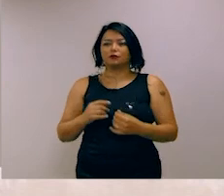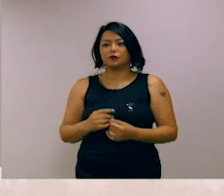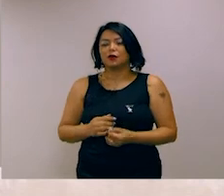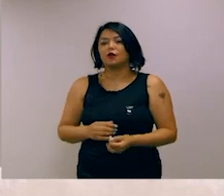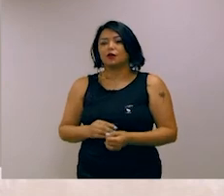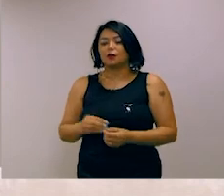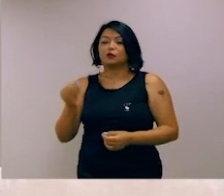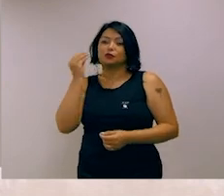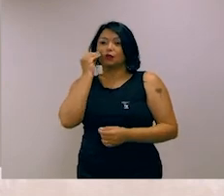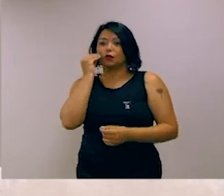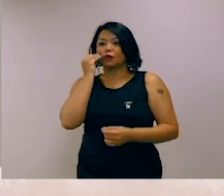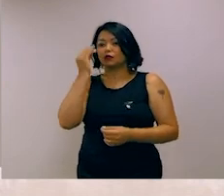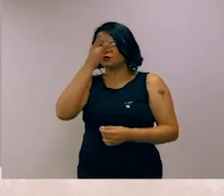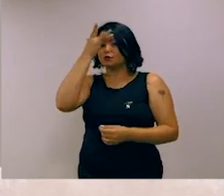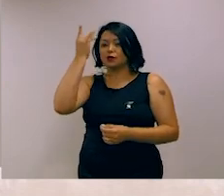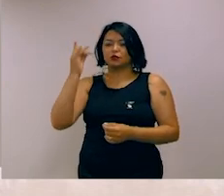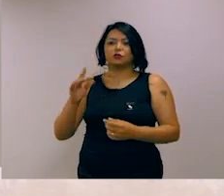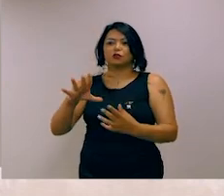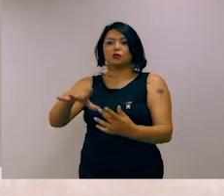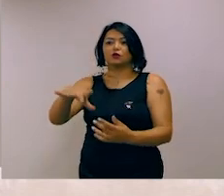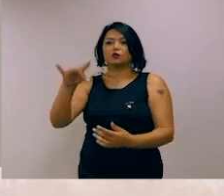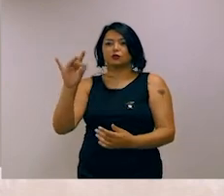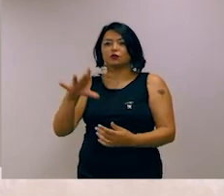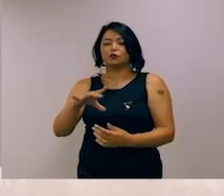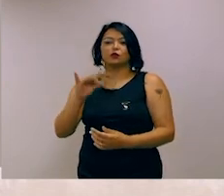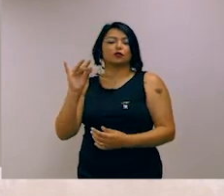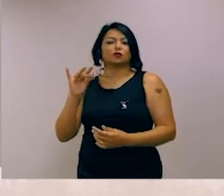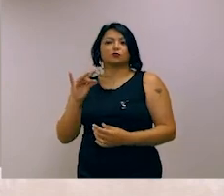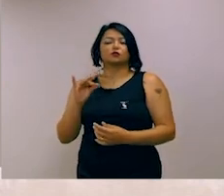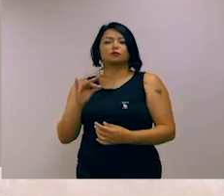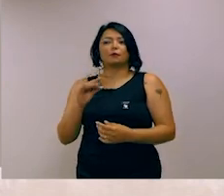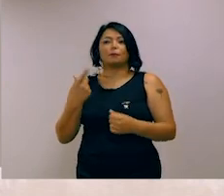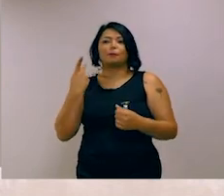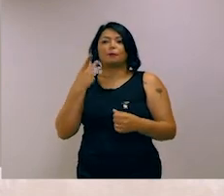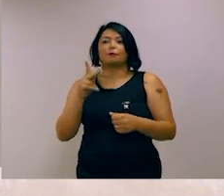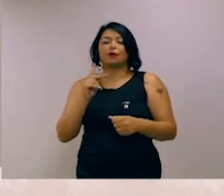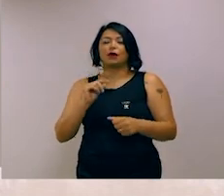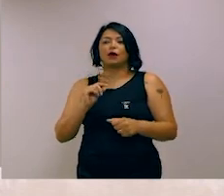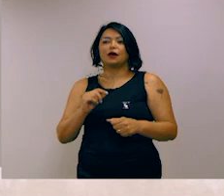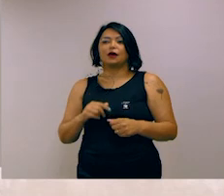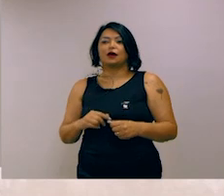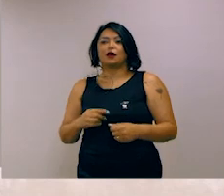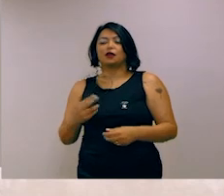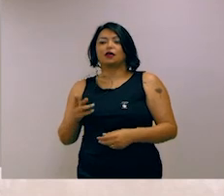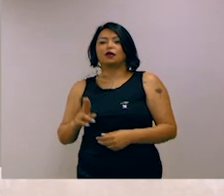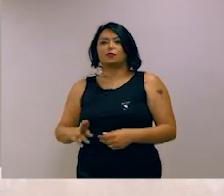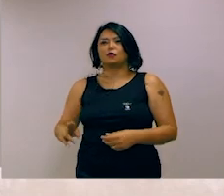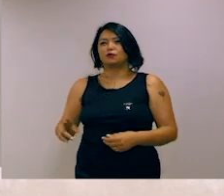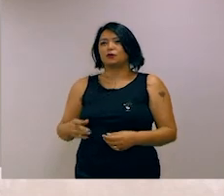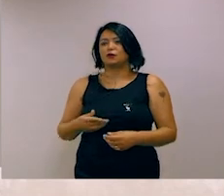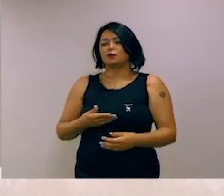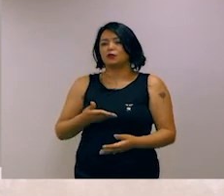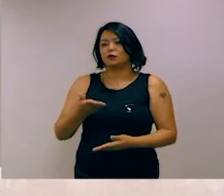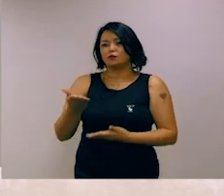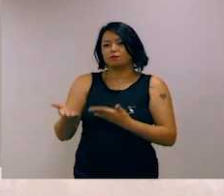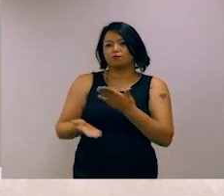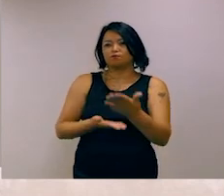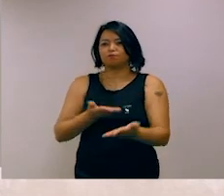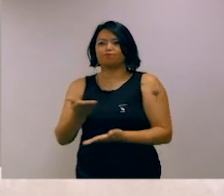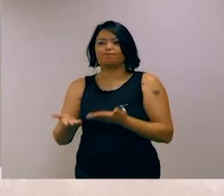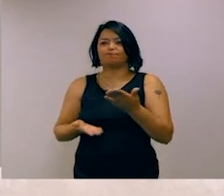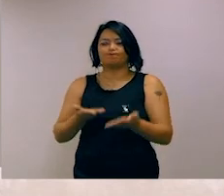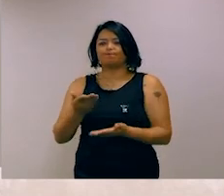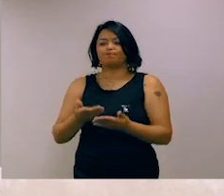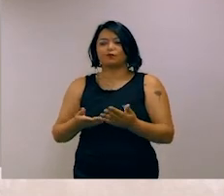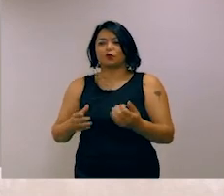assigned to either a treatment or a control group. The control group is identical in every way to the treatment group,